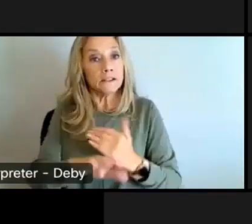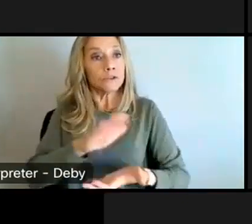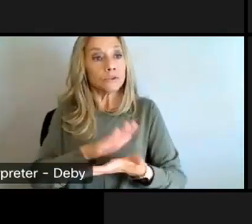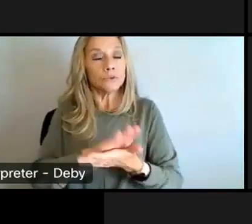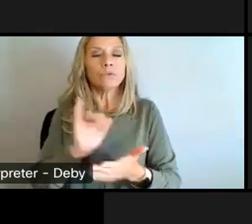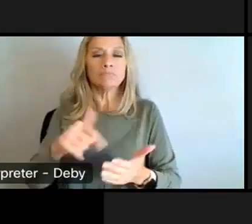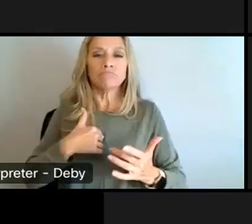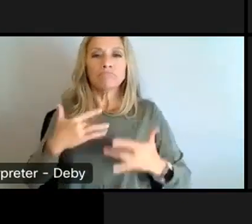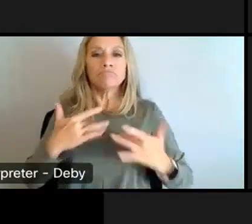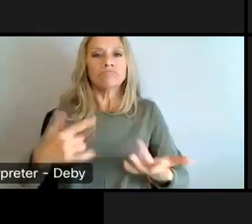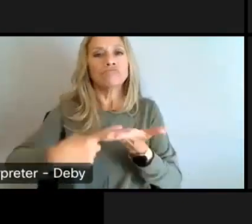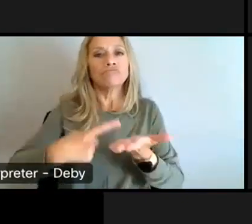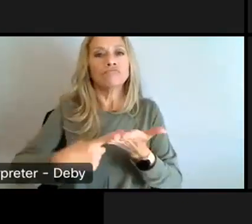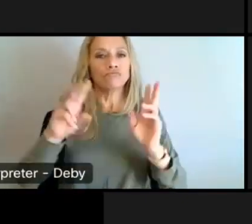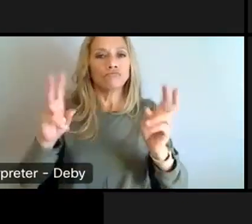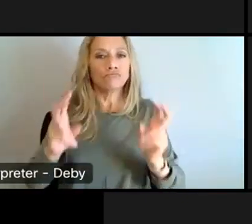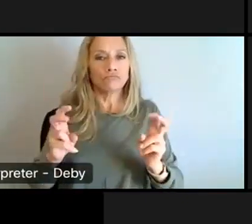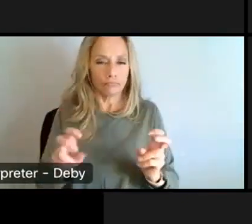matter.